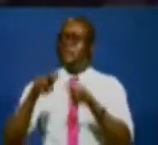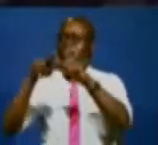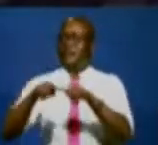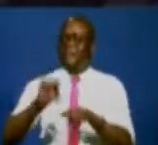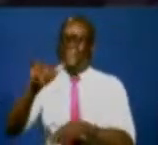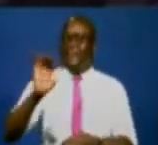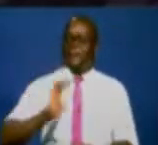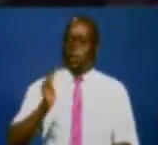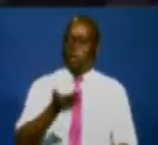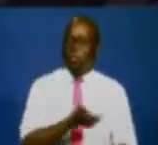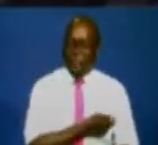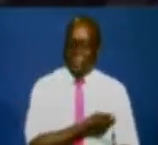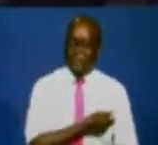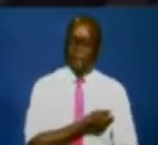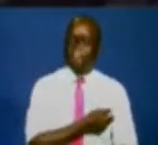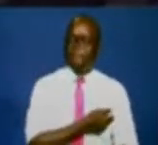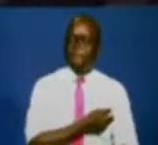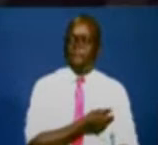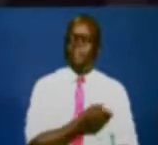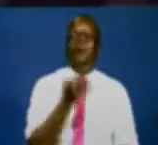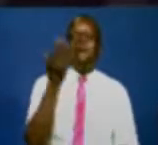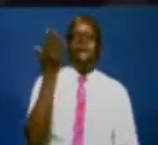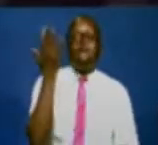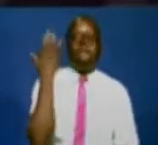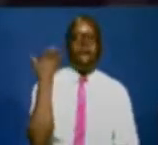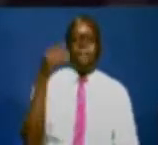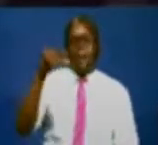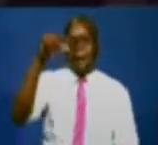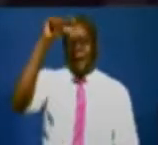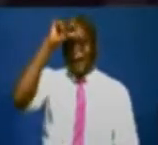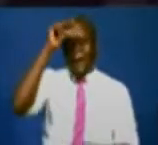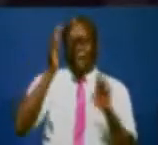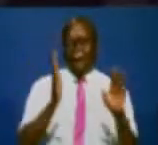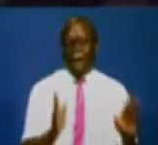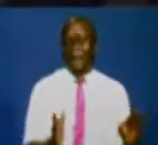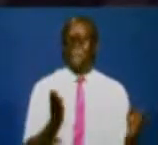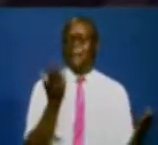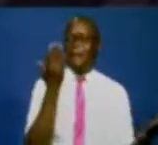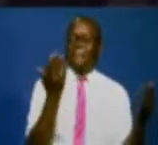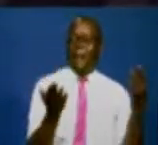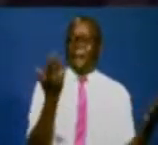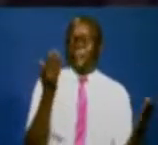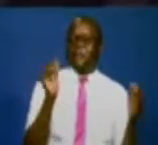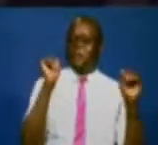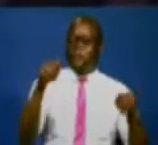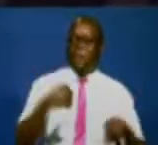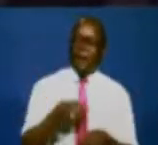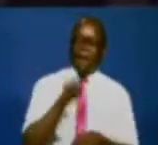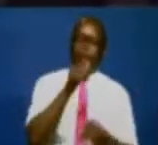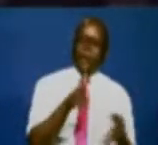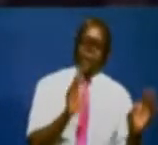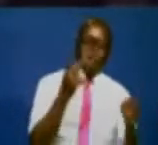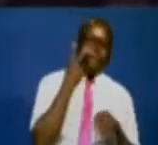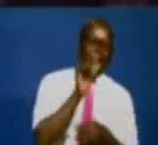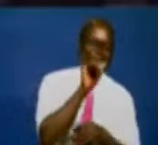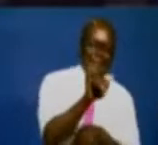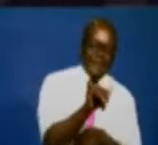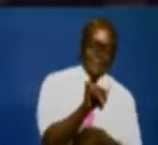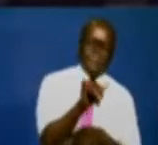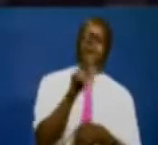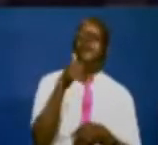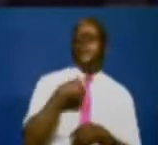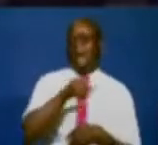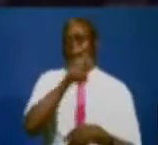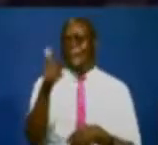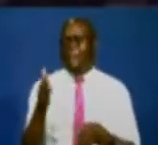committee, former governors, balances. You can have one way of looking at it, you can have